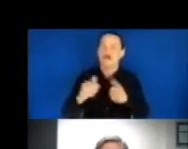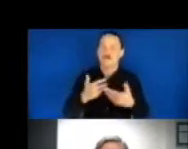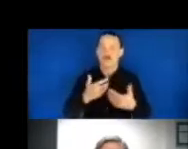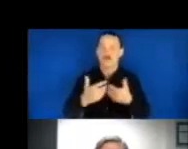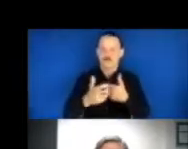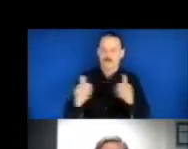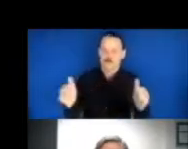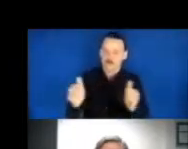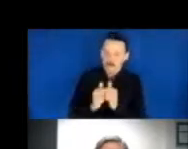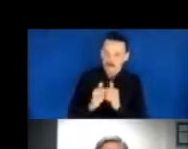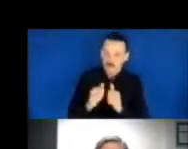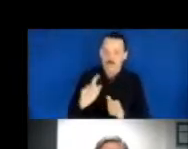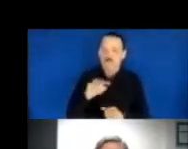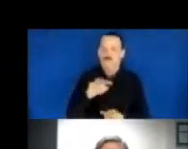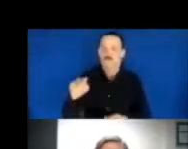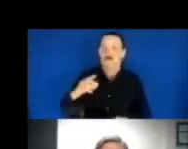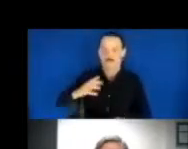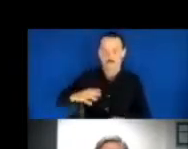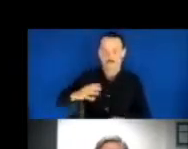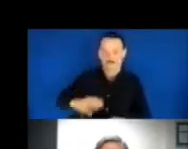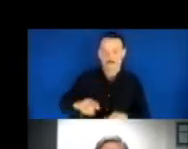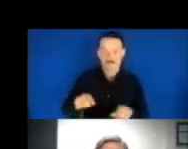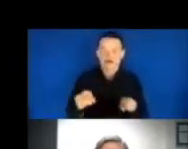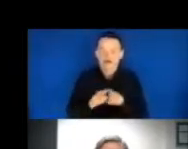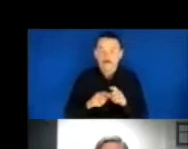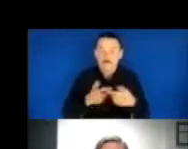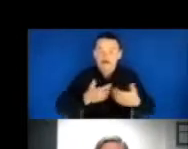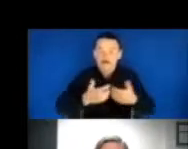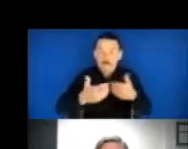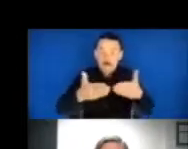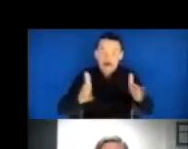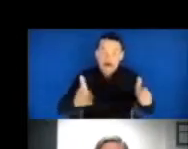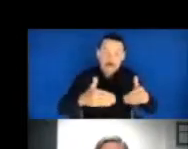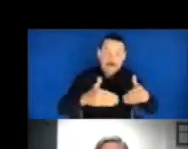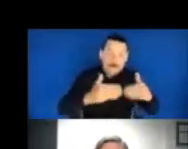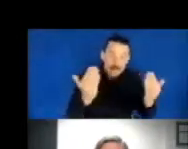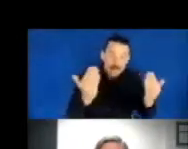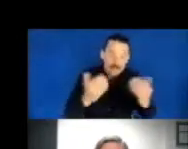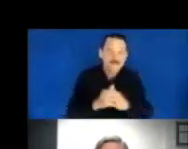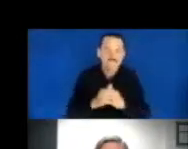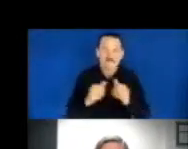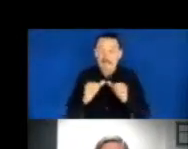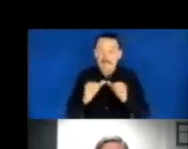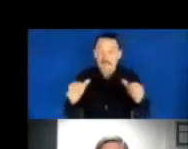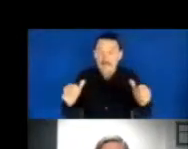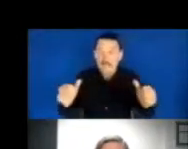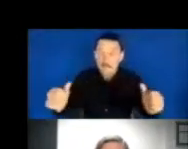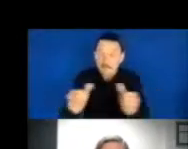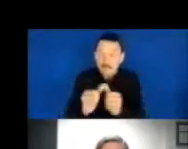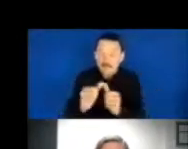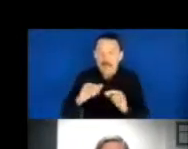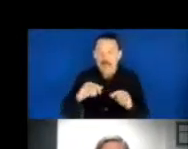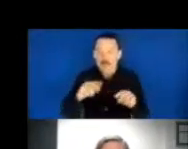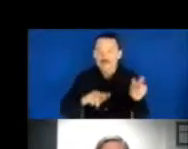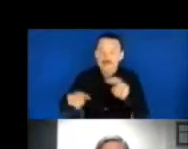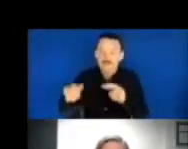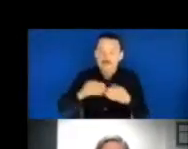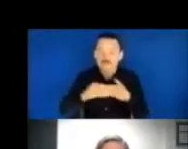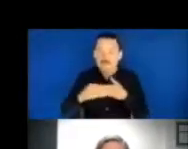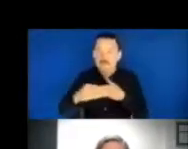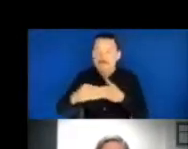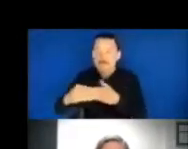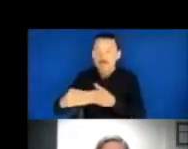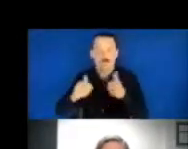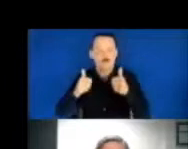attend university open days and campus tours if at all possible, because that gives you a really good feel and